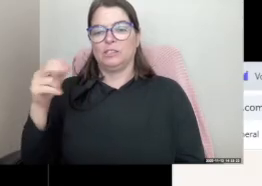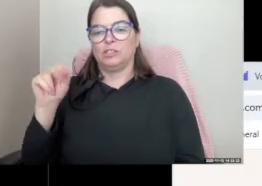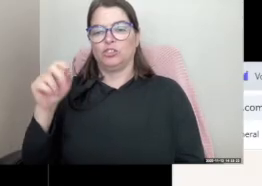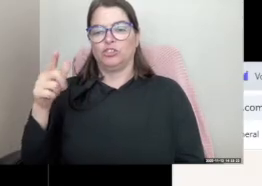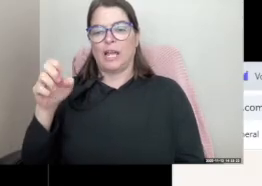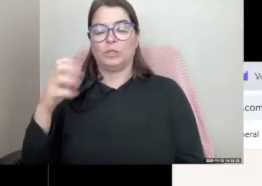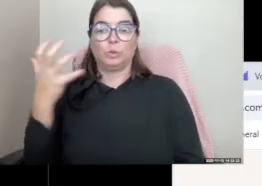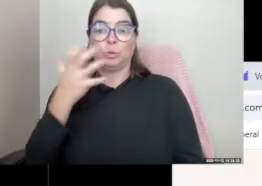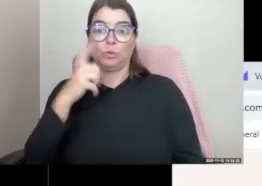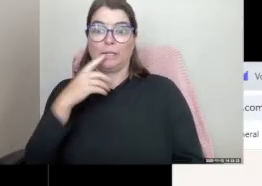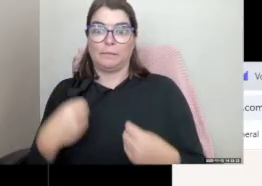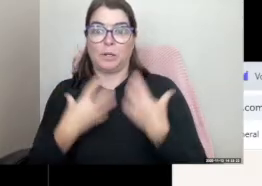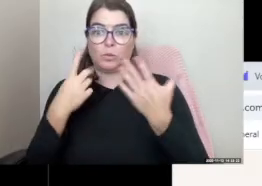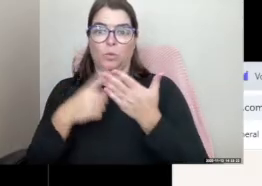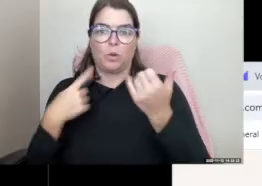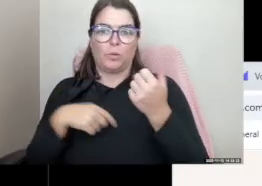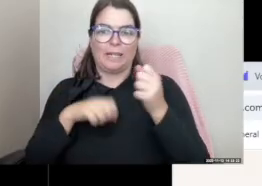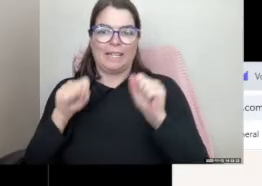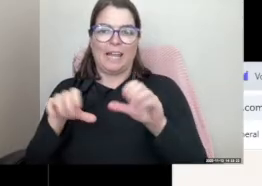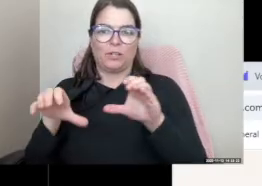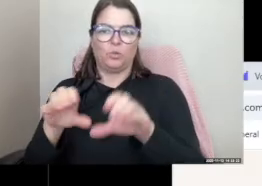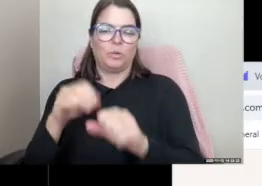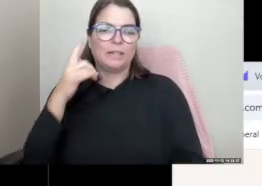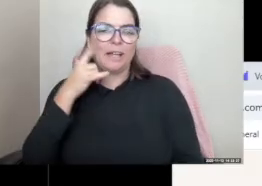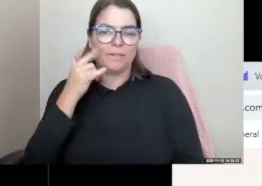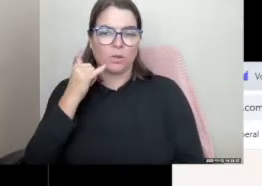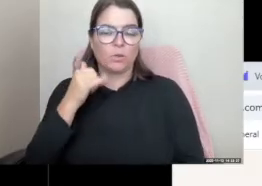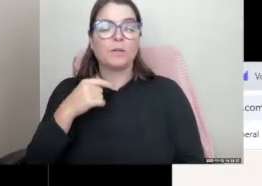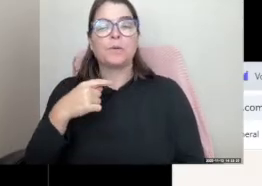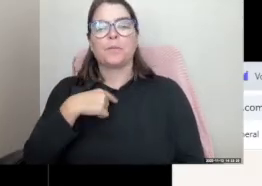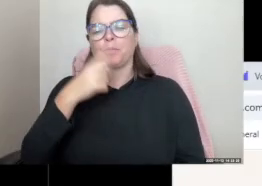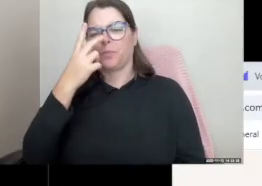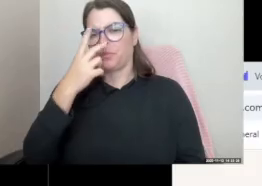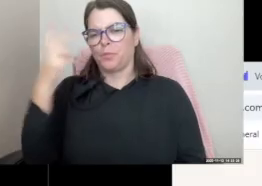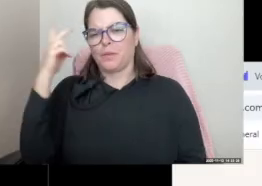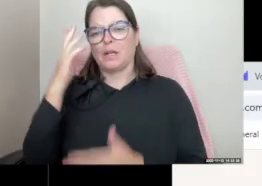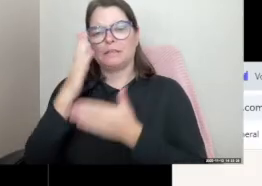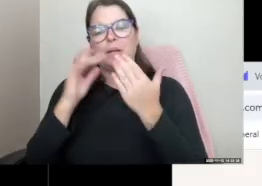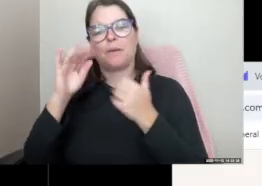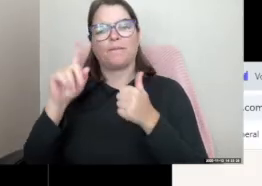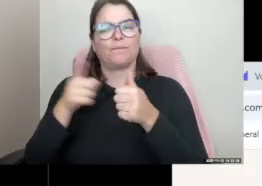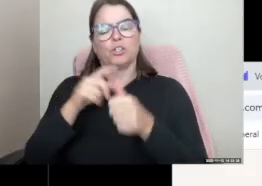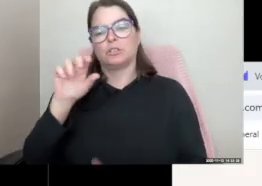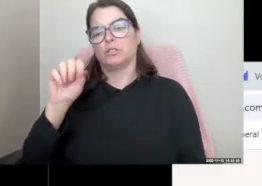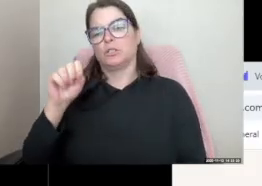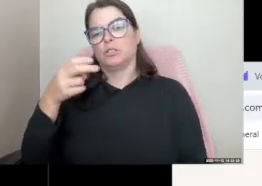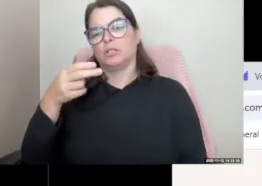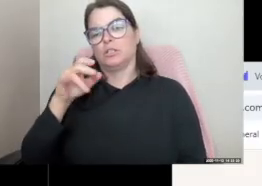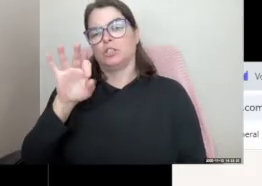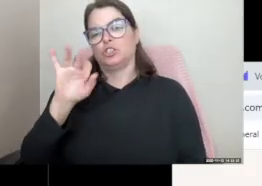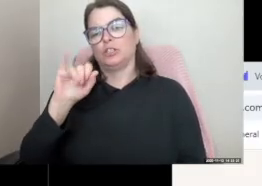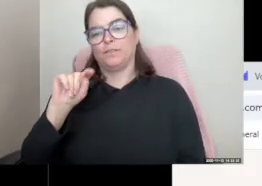of cleaner technologies. Your vessel, the Sea Change, is, I